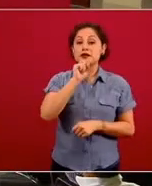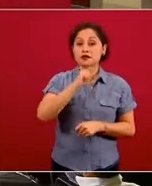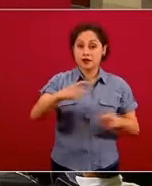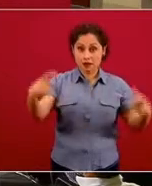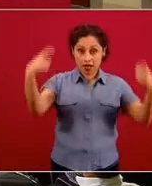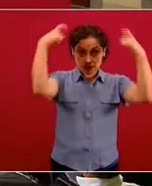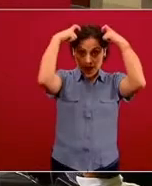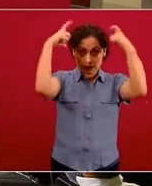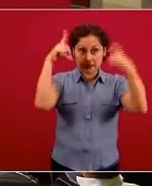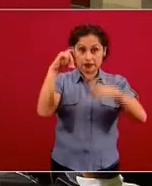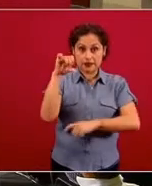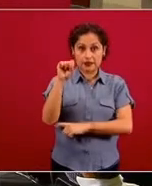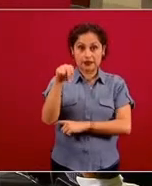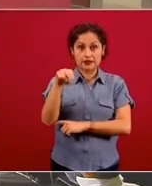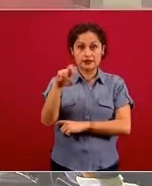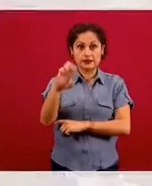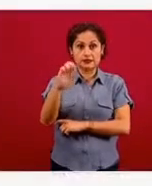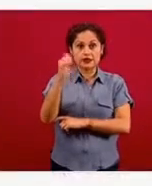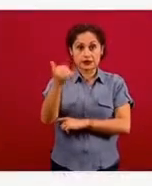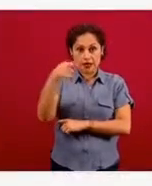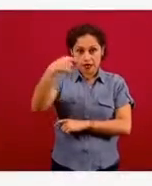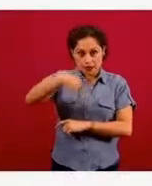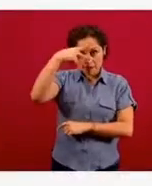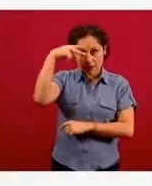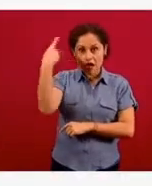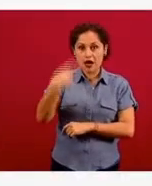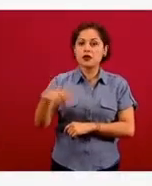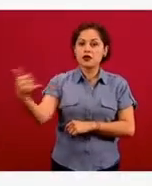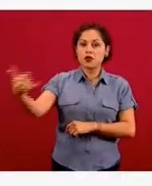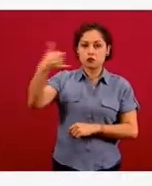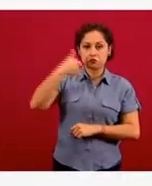to me. I have to tell you, I really appreciate this.